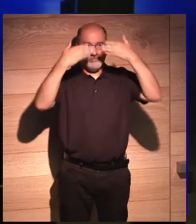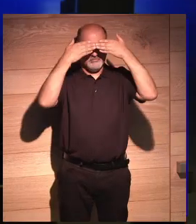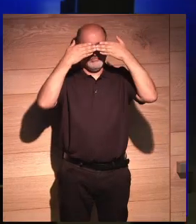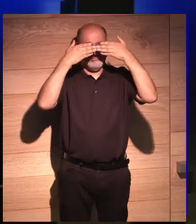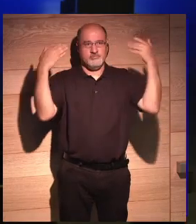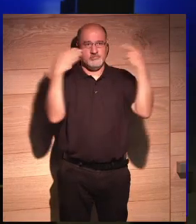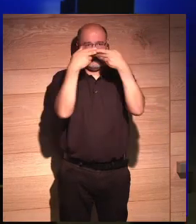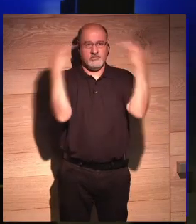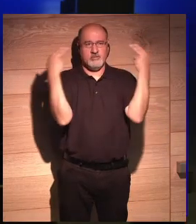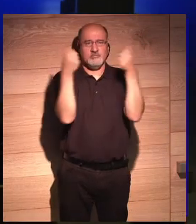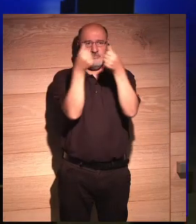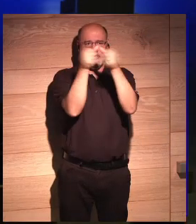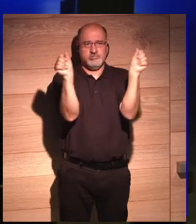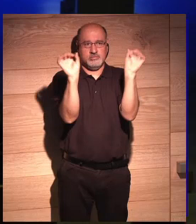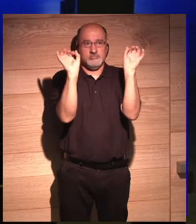being tracked.